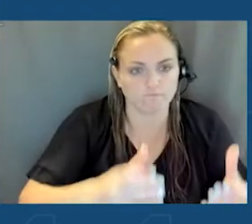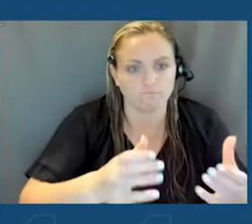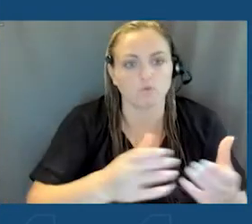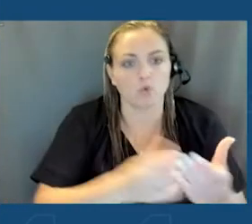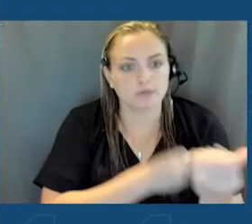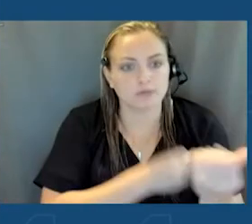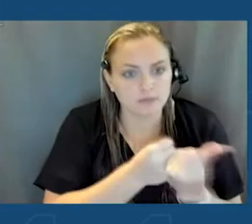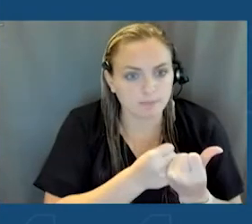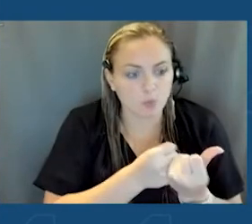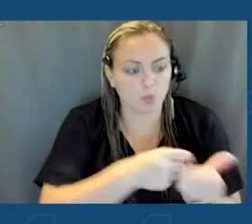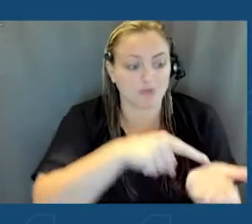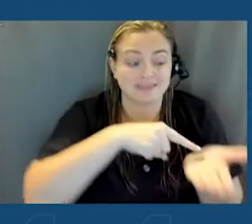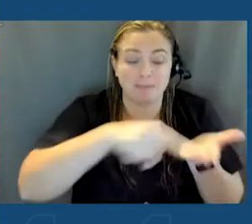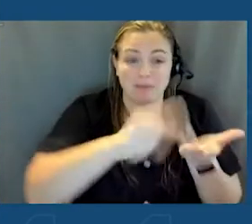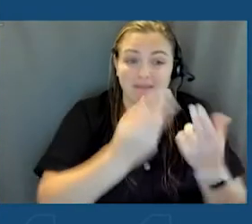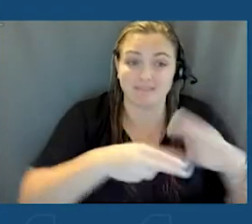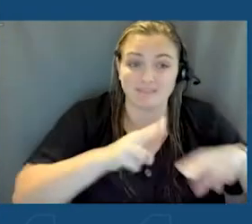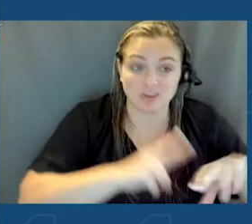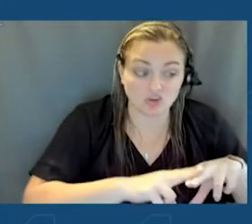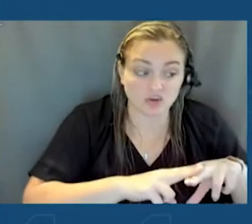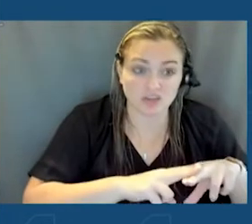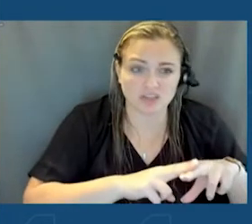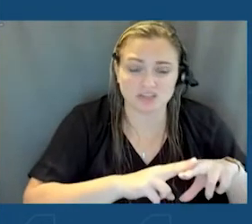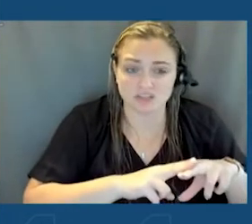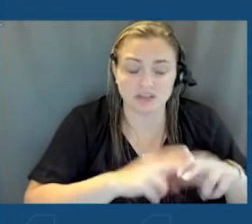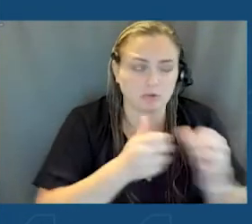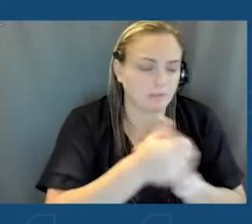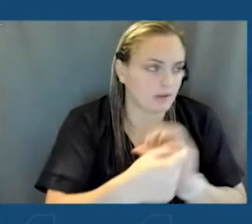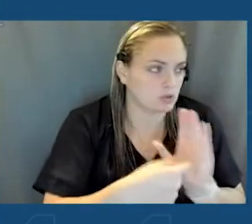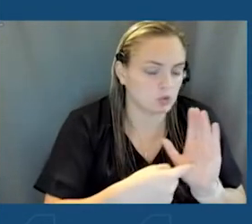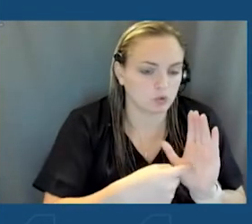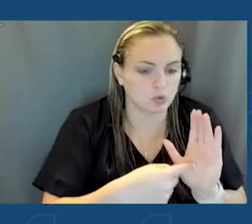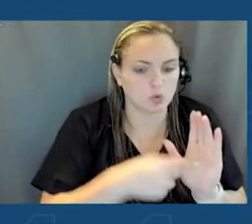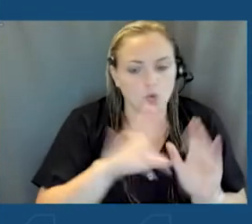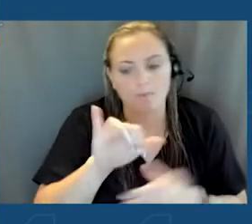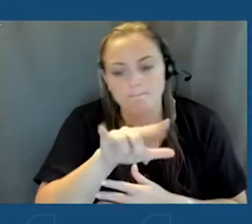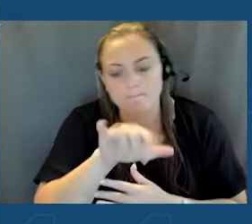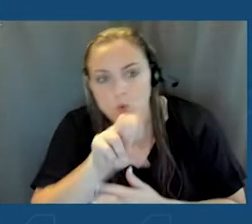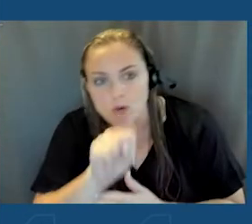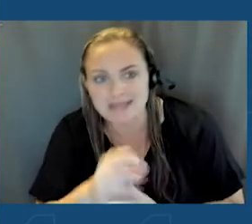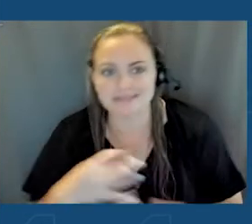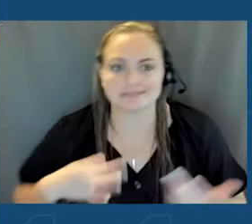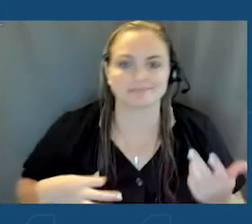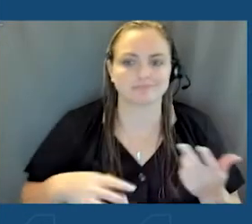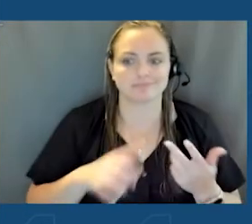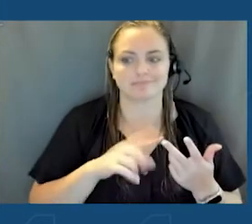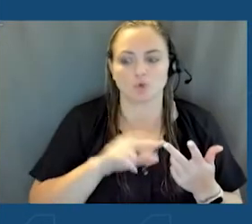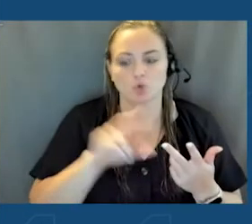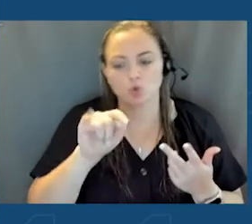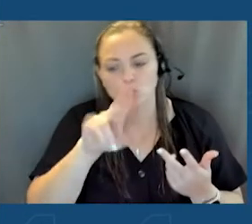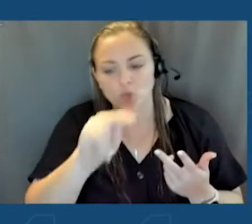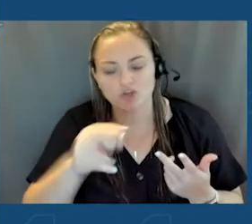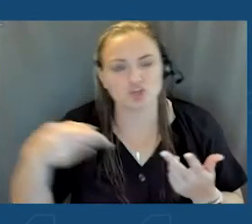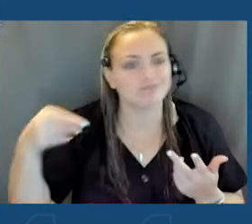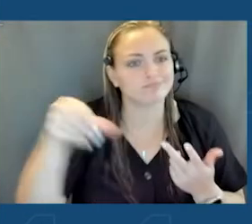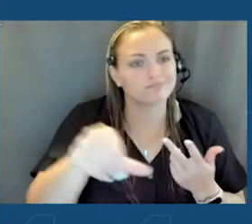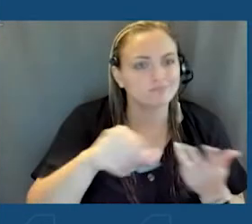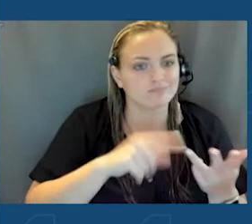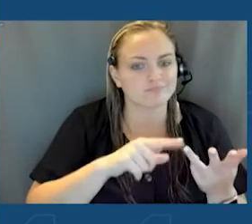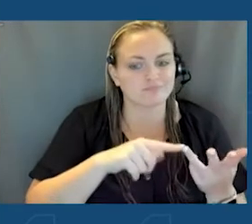increases, overdue wage increases, bonuses, tuition reimbursement, and help them with their health care and